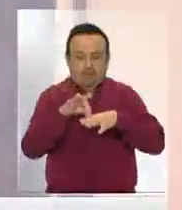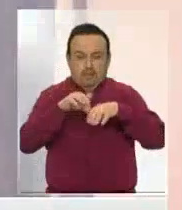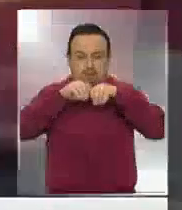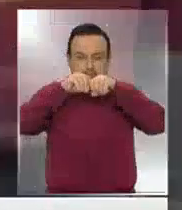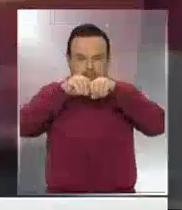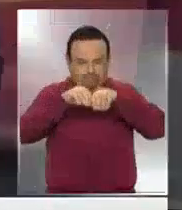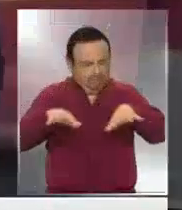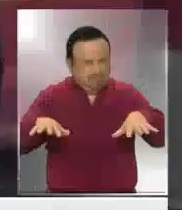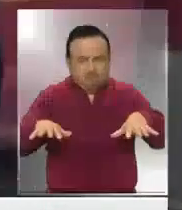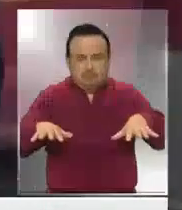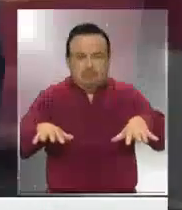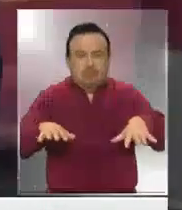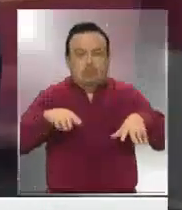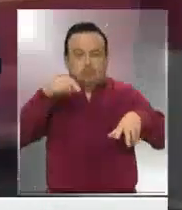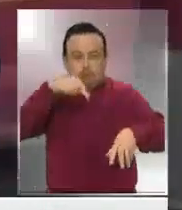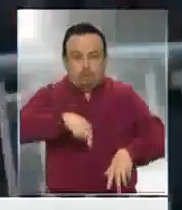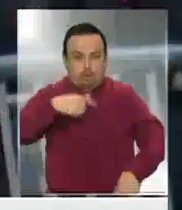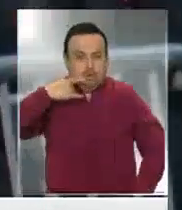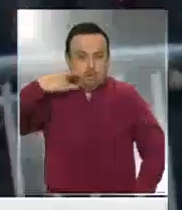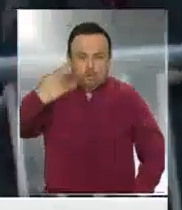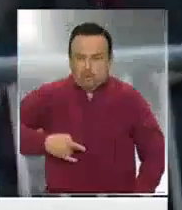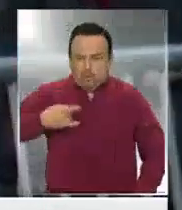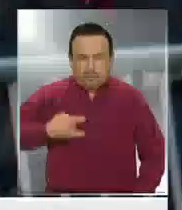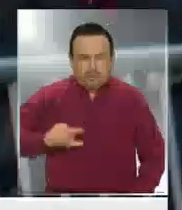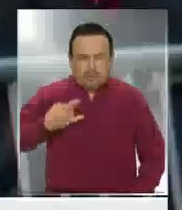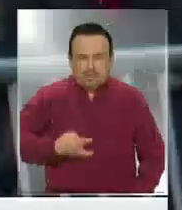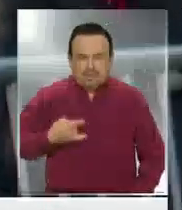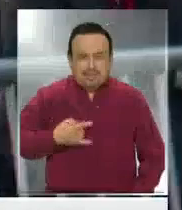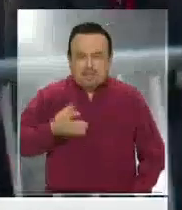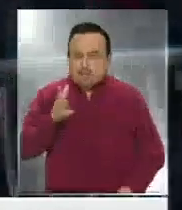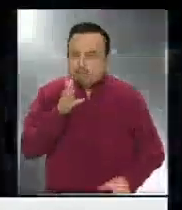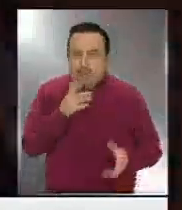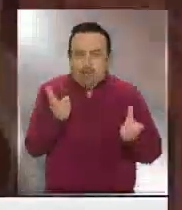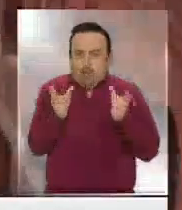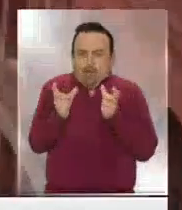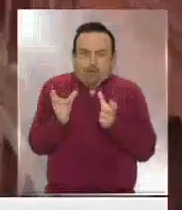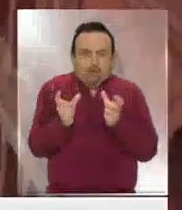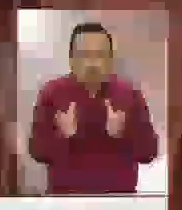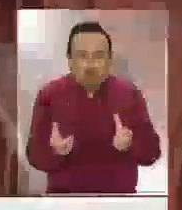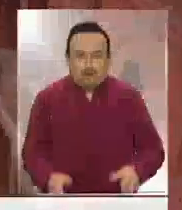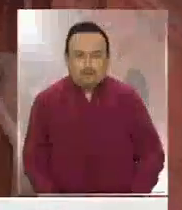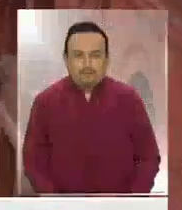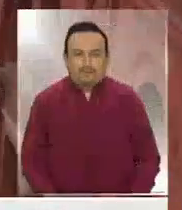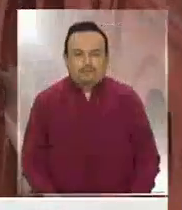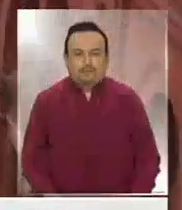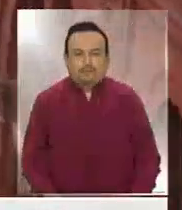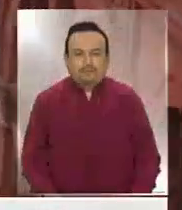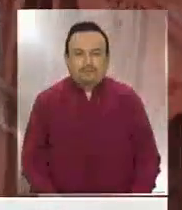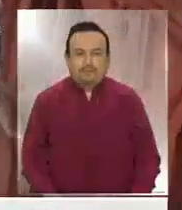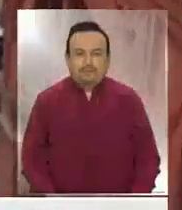a tal punto que hoy la emergencia está prácticamente incontrolable.